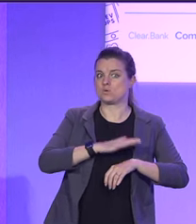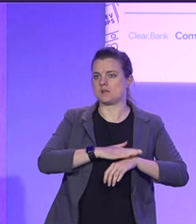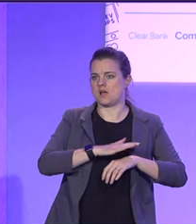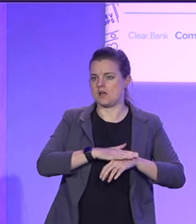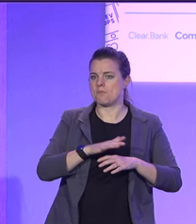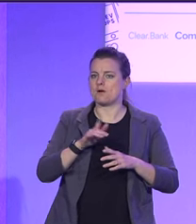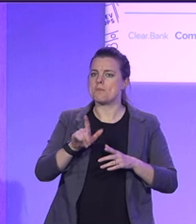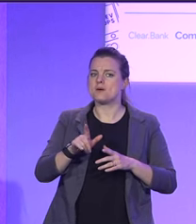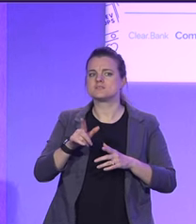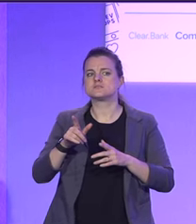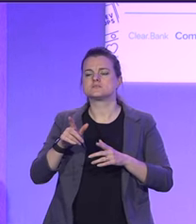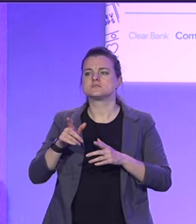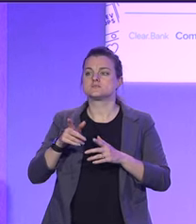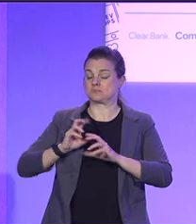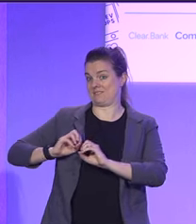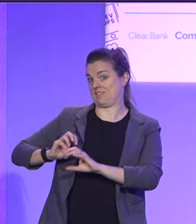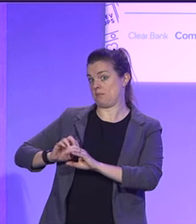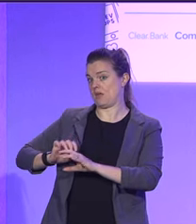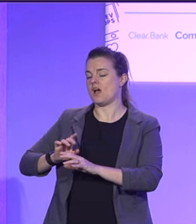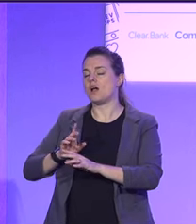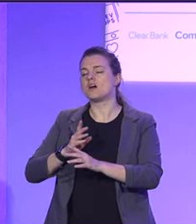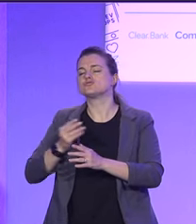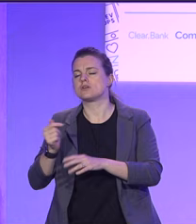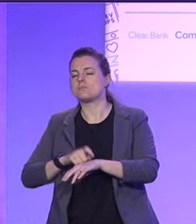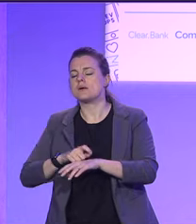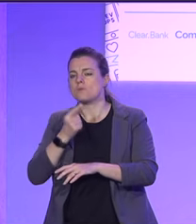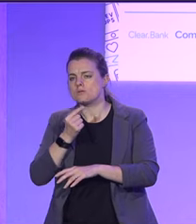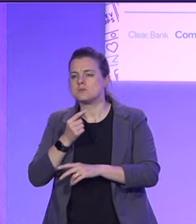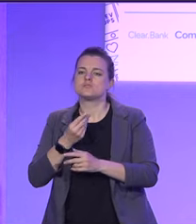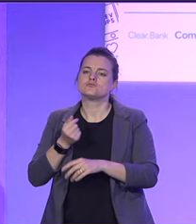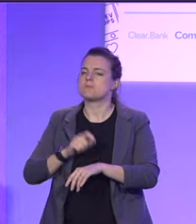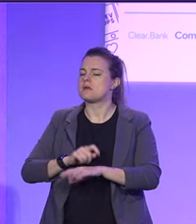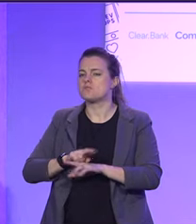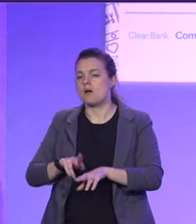and then you can slowly start to tweak and adapt your sessions.